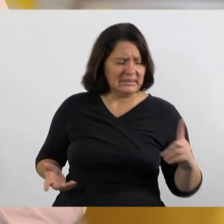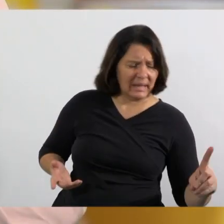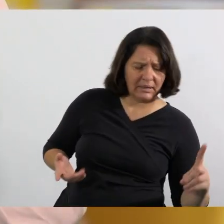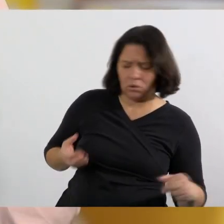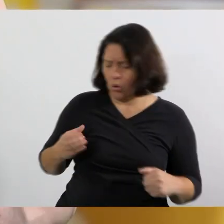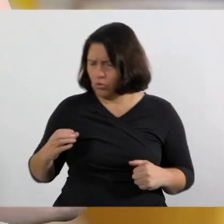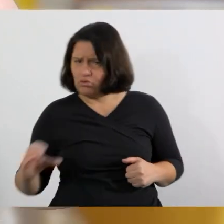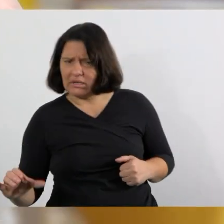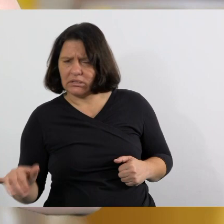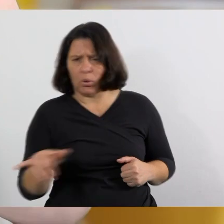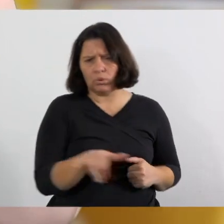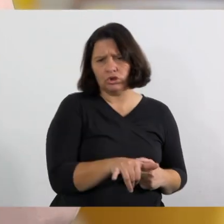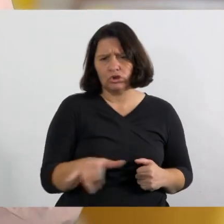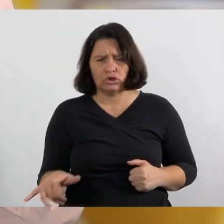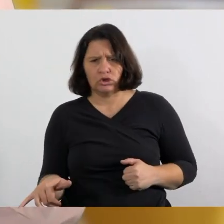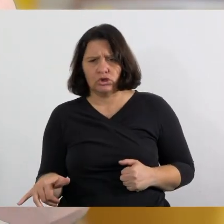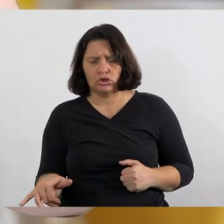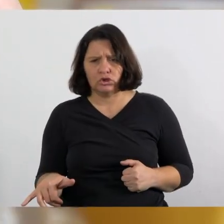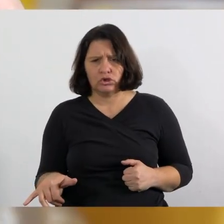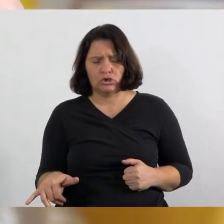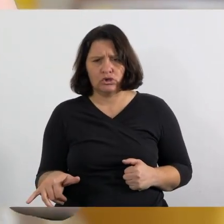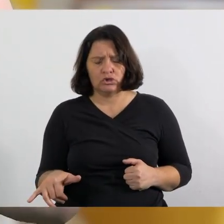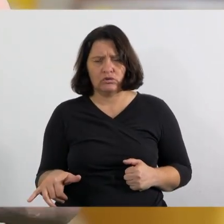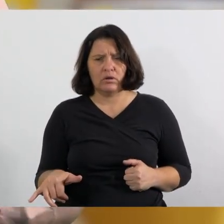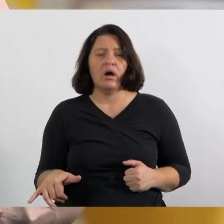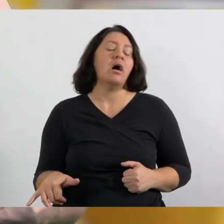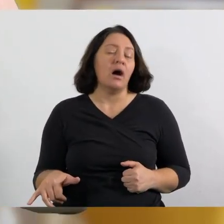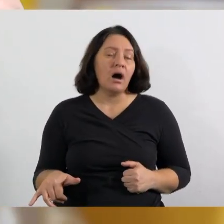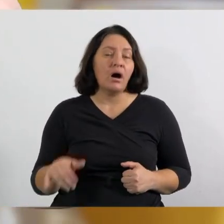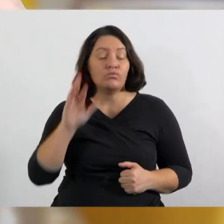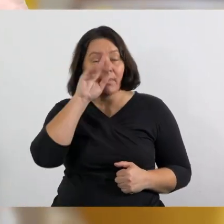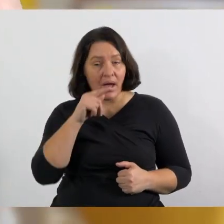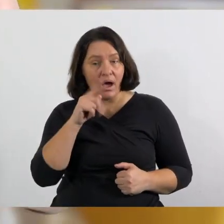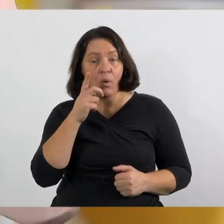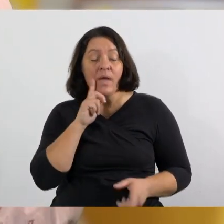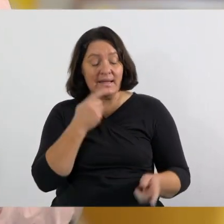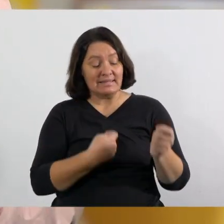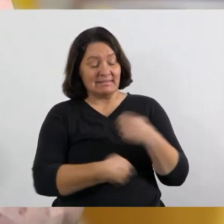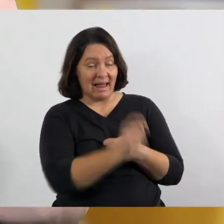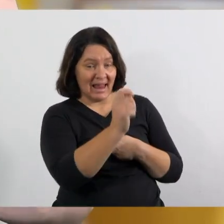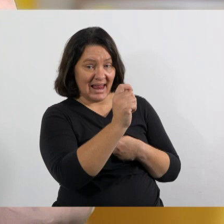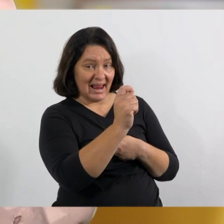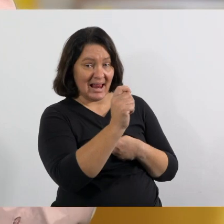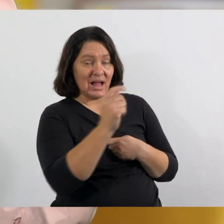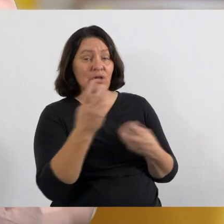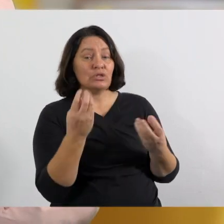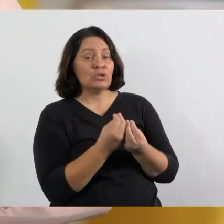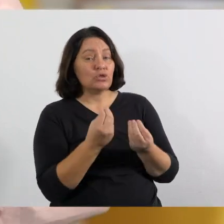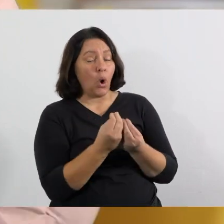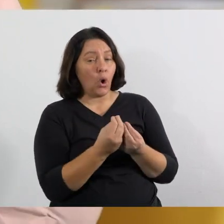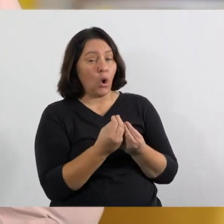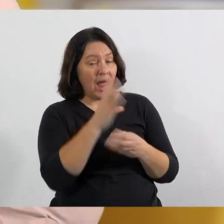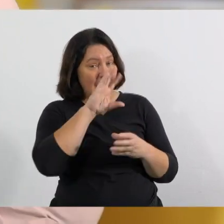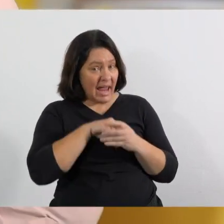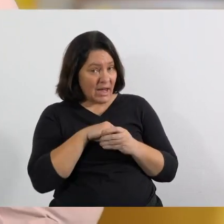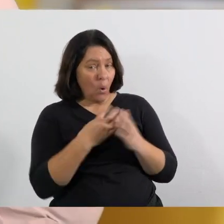keep in mind that when we are selling, is stock coming in or stock is going out when we are selling? In this